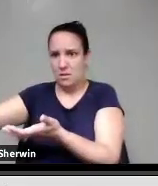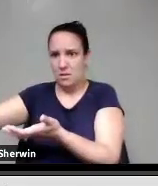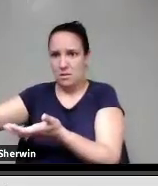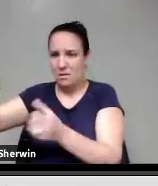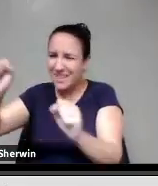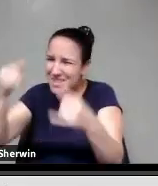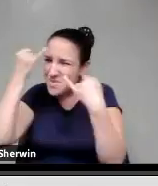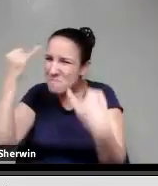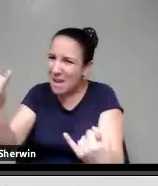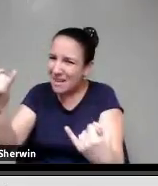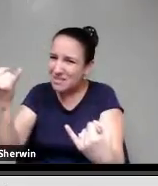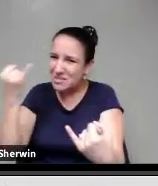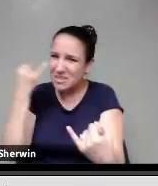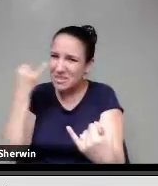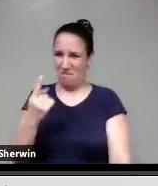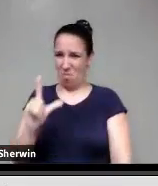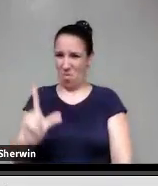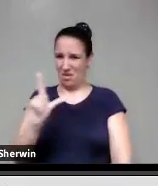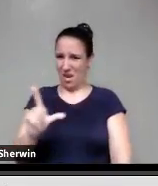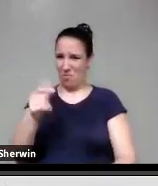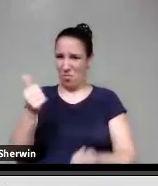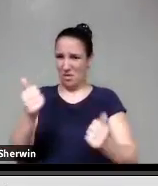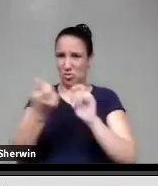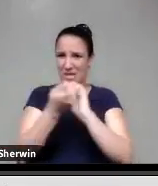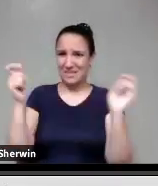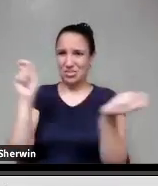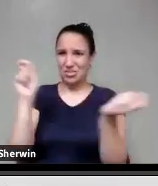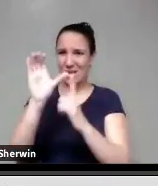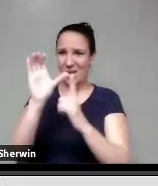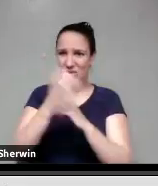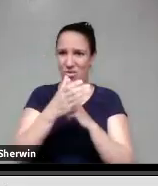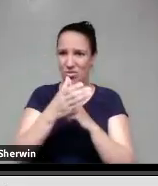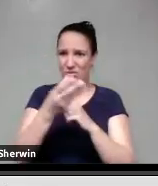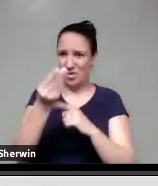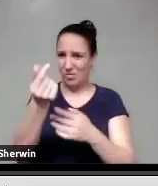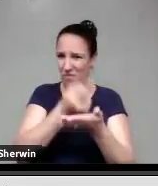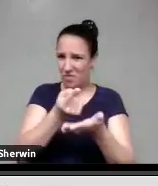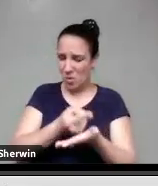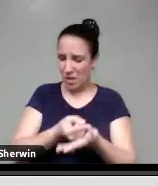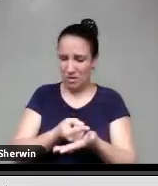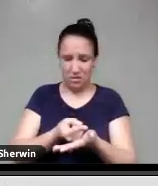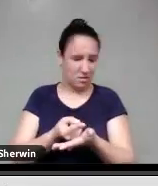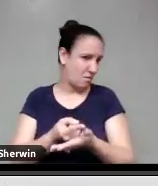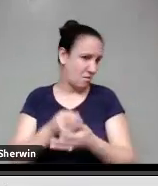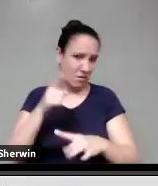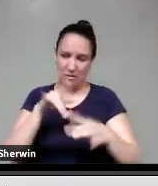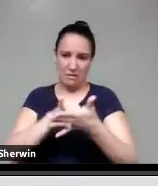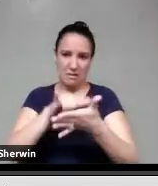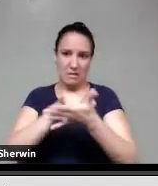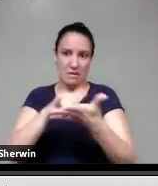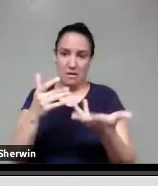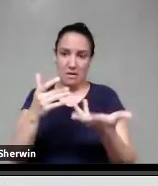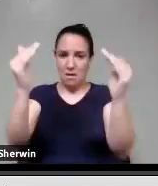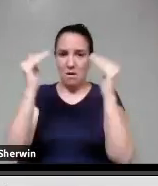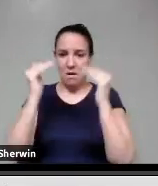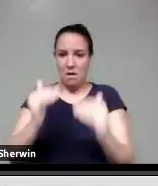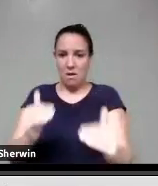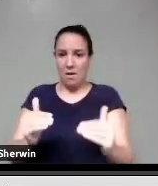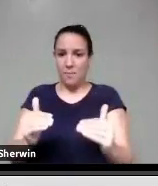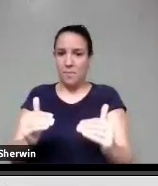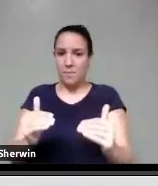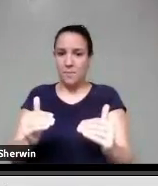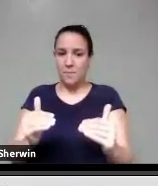culture of the library every few weeks. So that one made me smile. And then as I read down further, one person said it's a library, not a